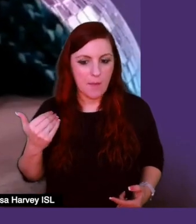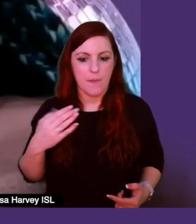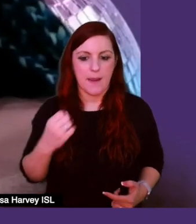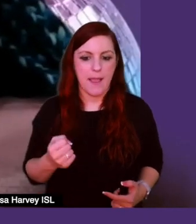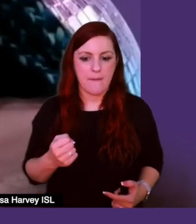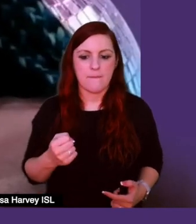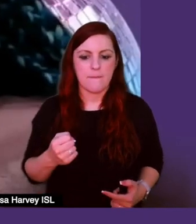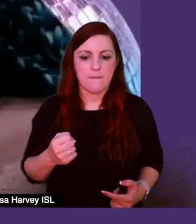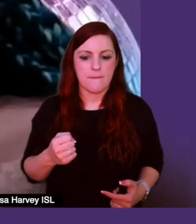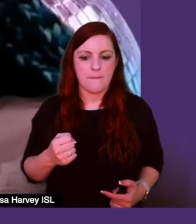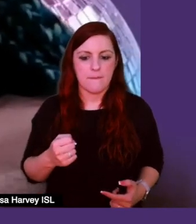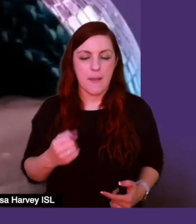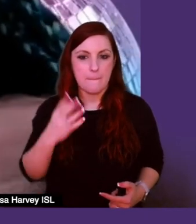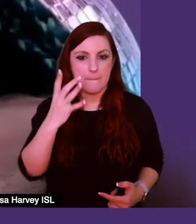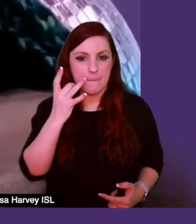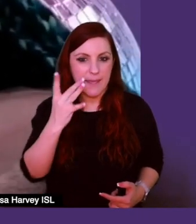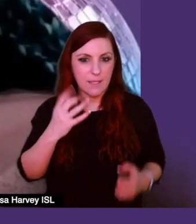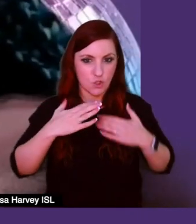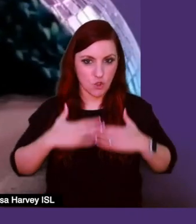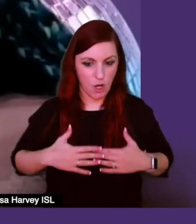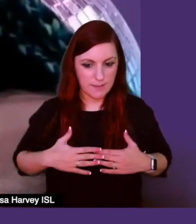I've got a pink t-shirt.